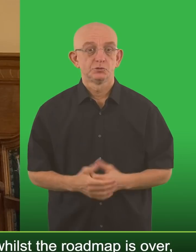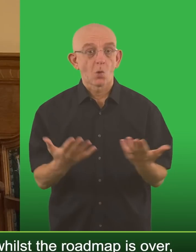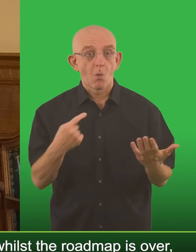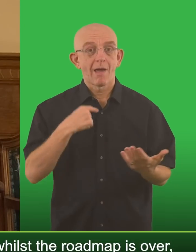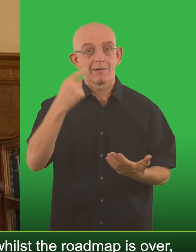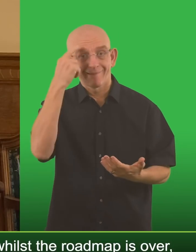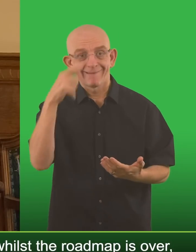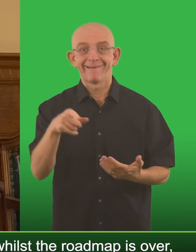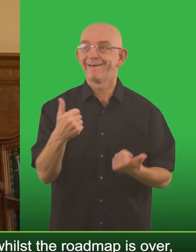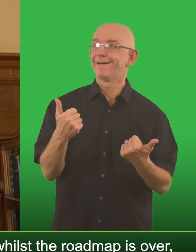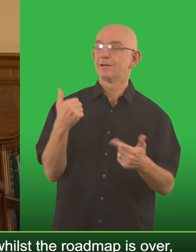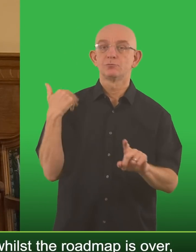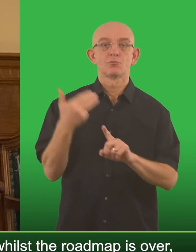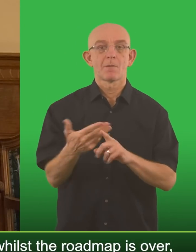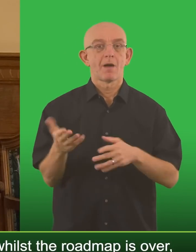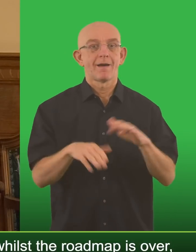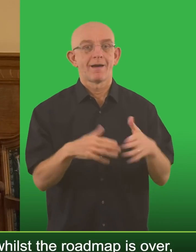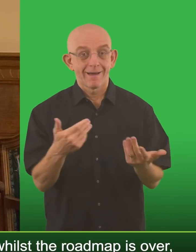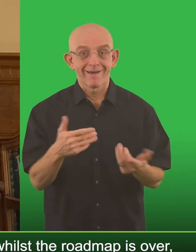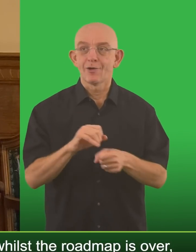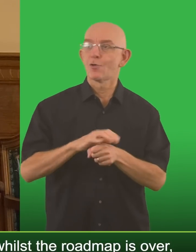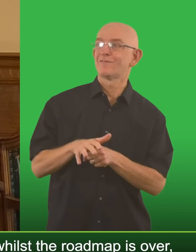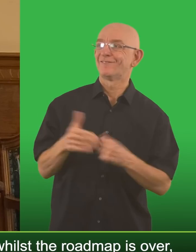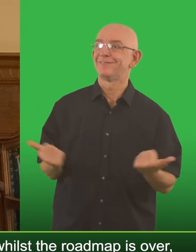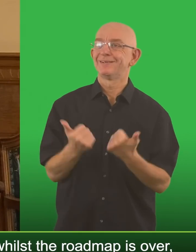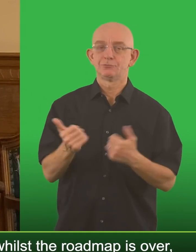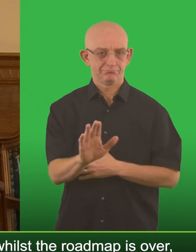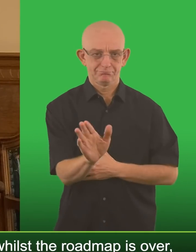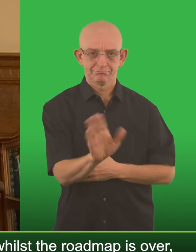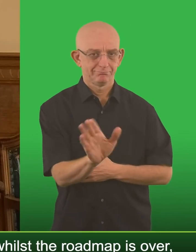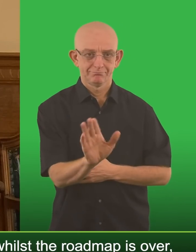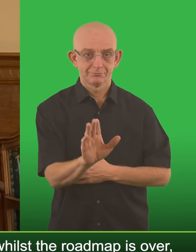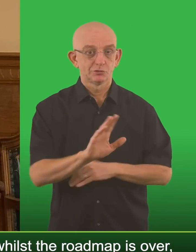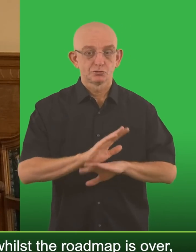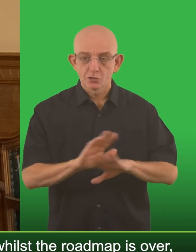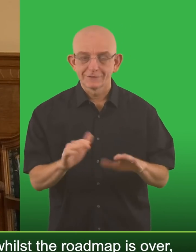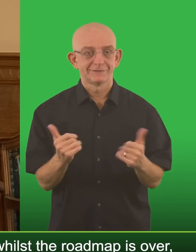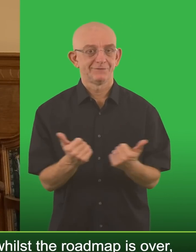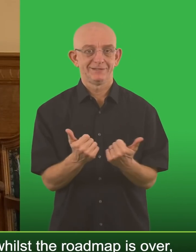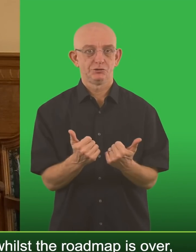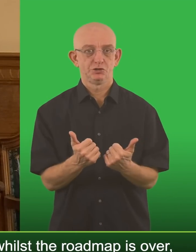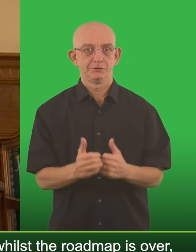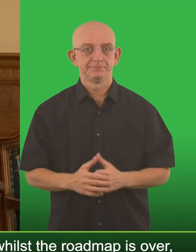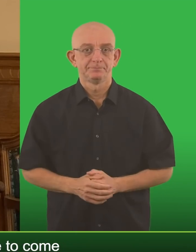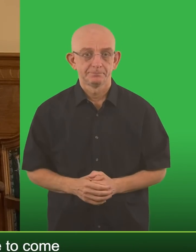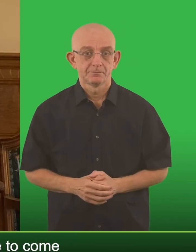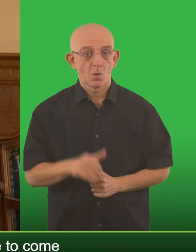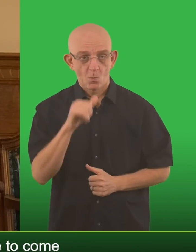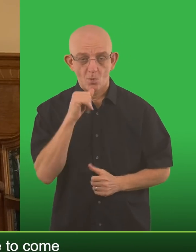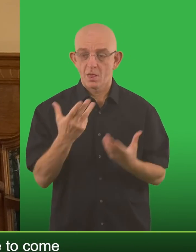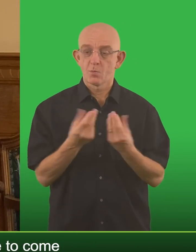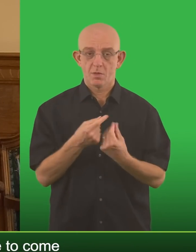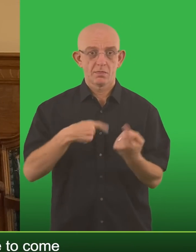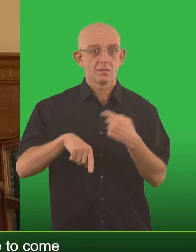So I wouldn't want to underscore the fact that whilst the roadmap is over, COVID is not over. It will be